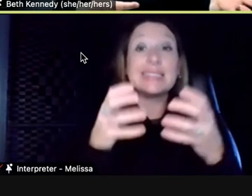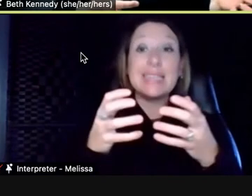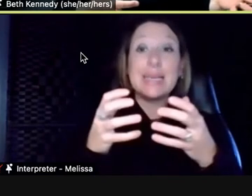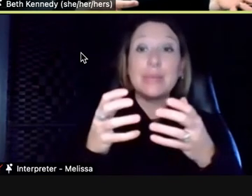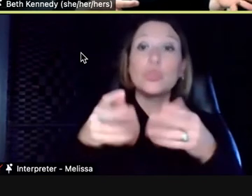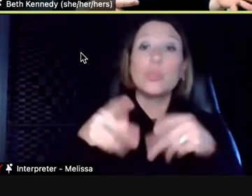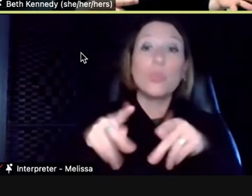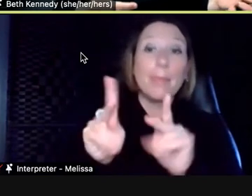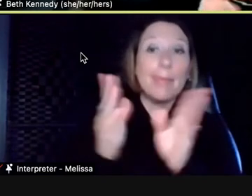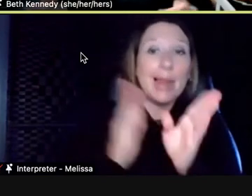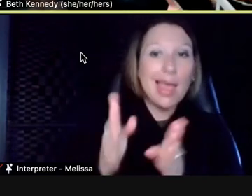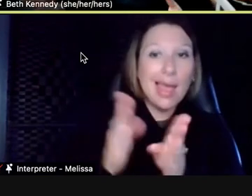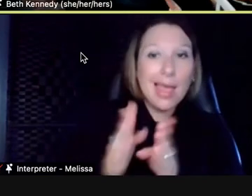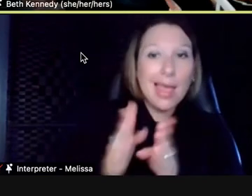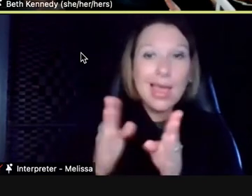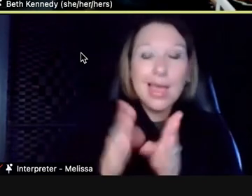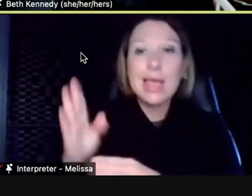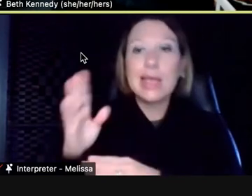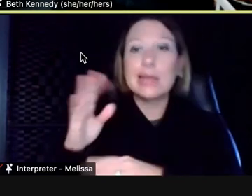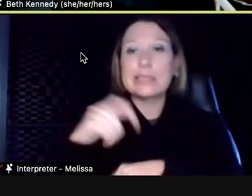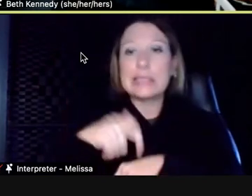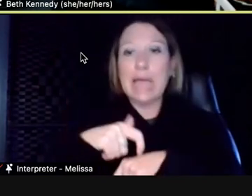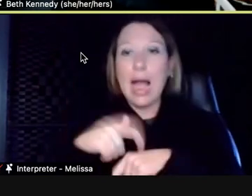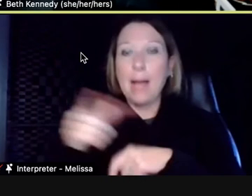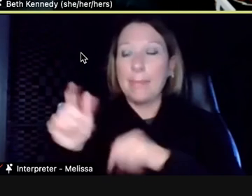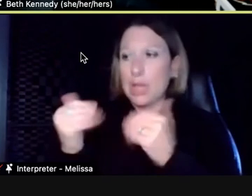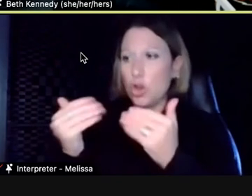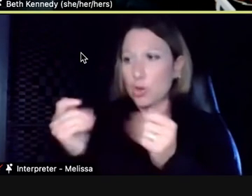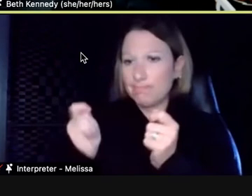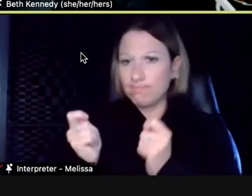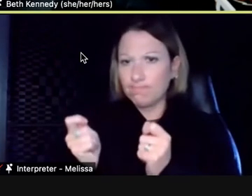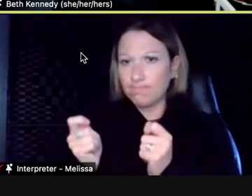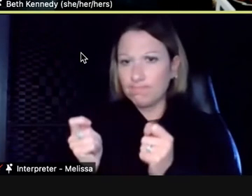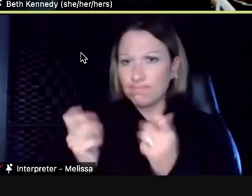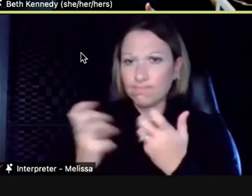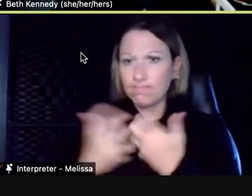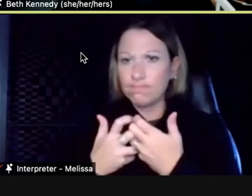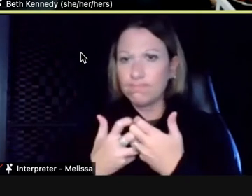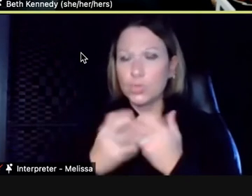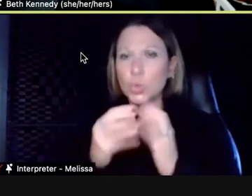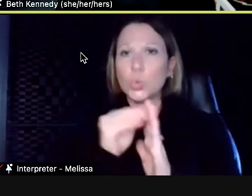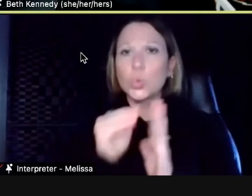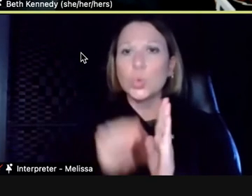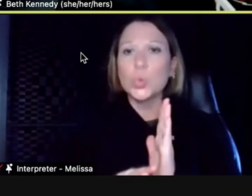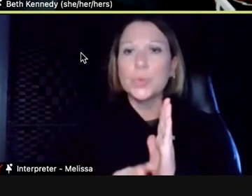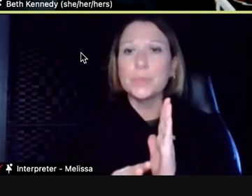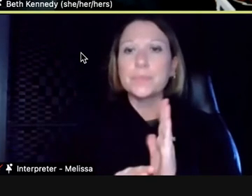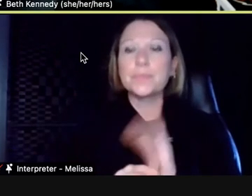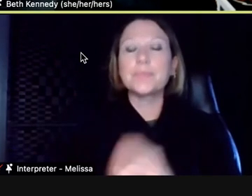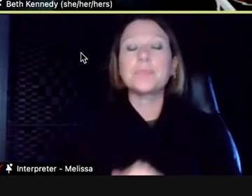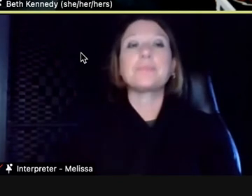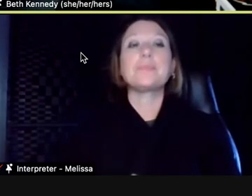take things and make adaptations. I always tell my intervener students, though, you have to